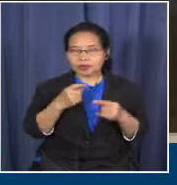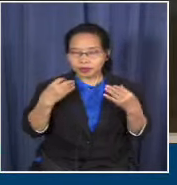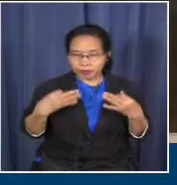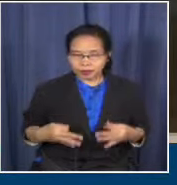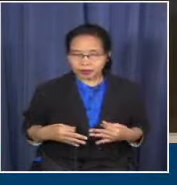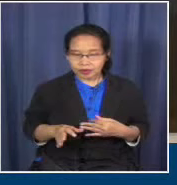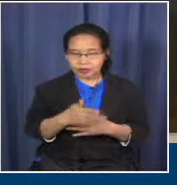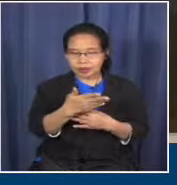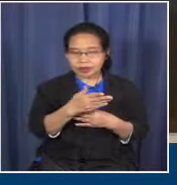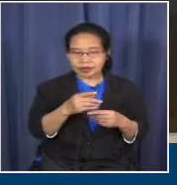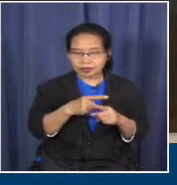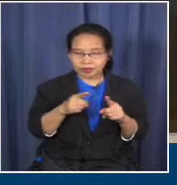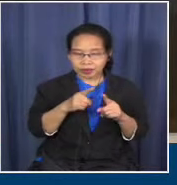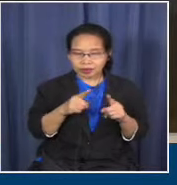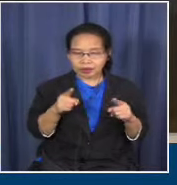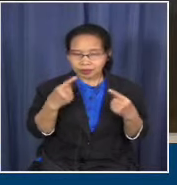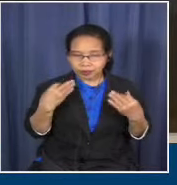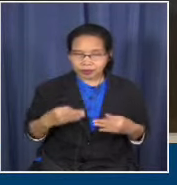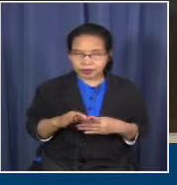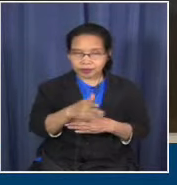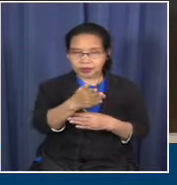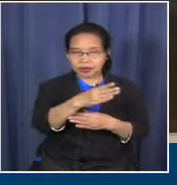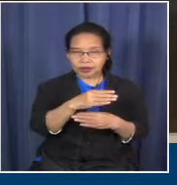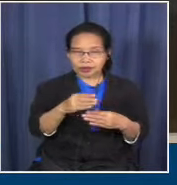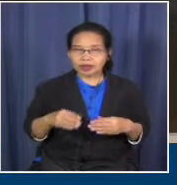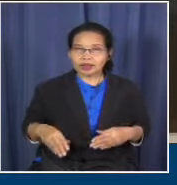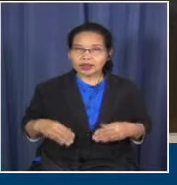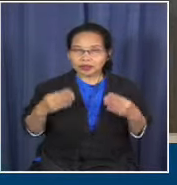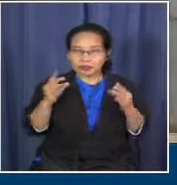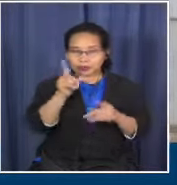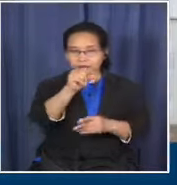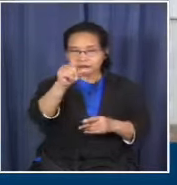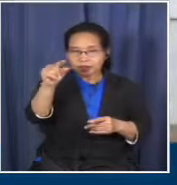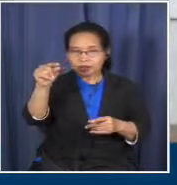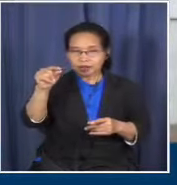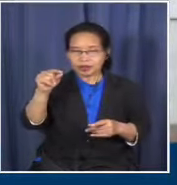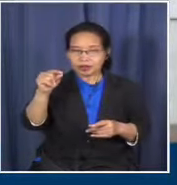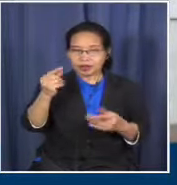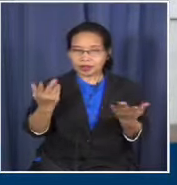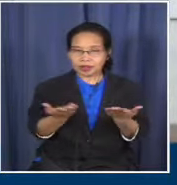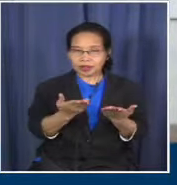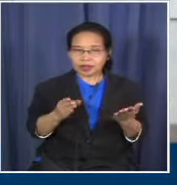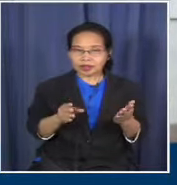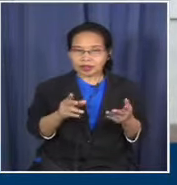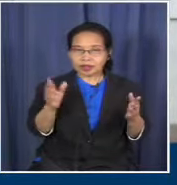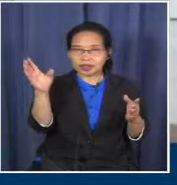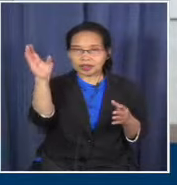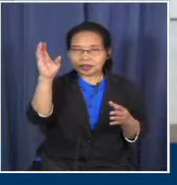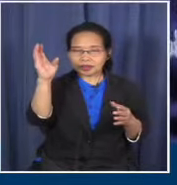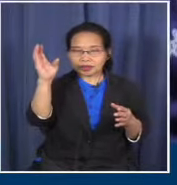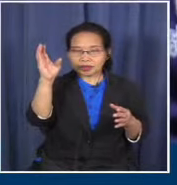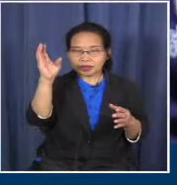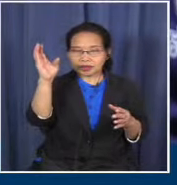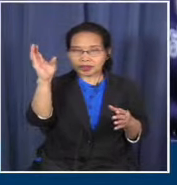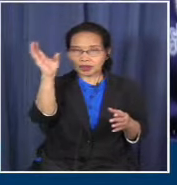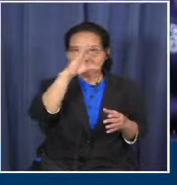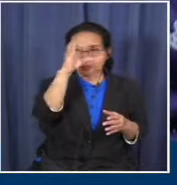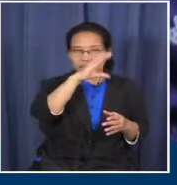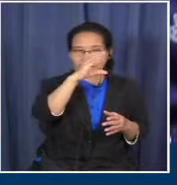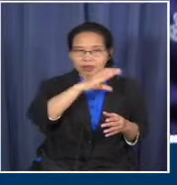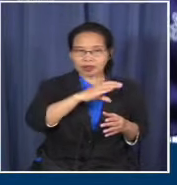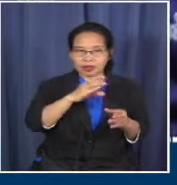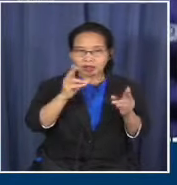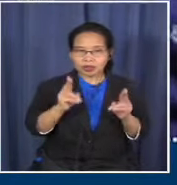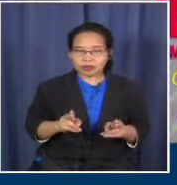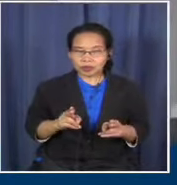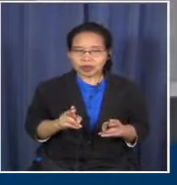of beasts, from the flesh of birds, and the flesh of fishes. It is certainly true. Here